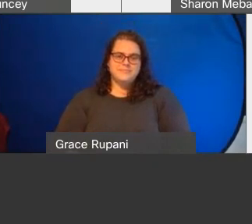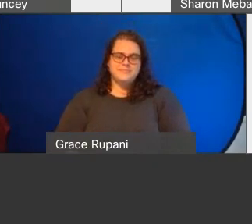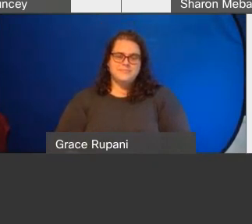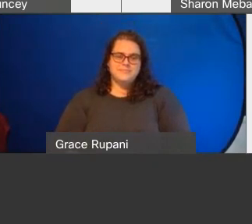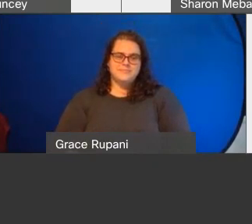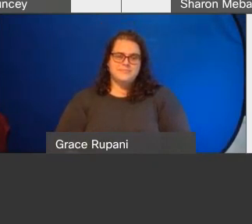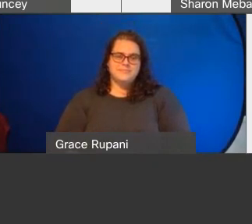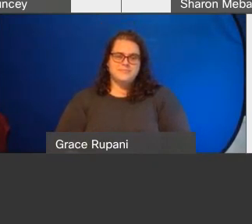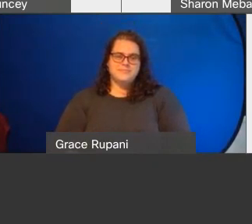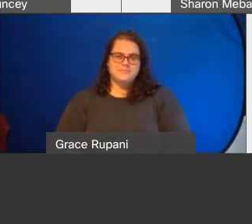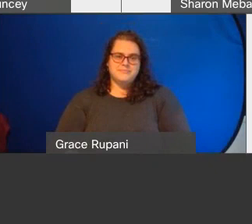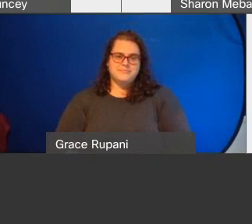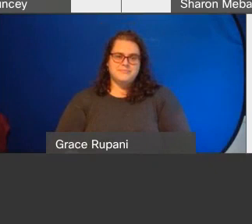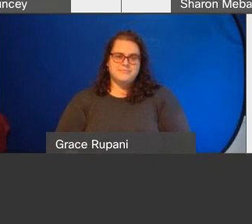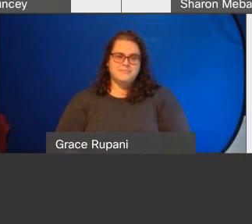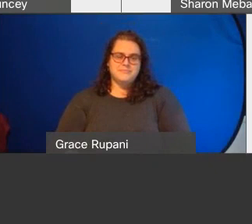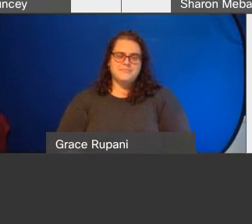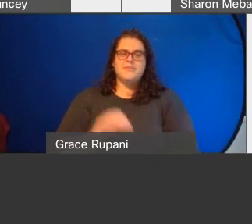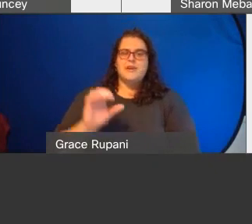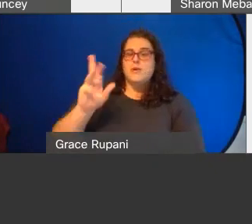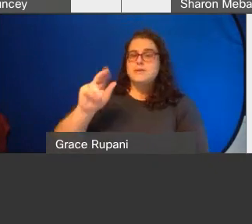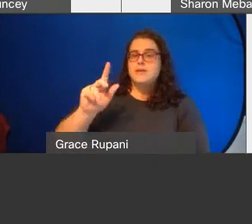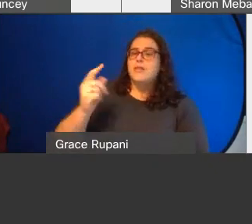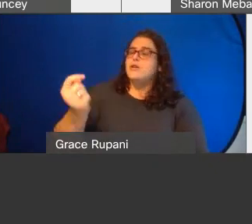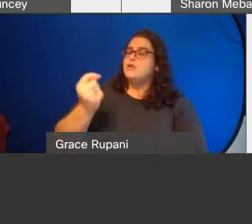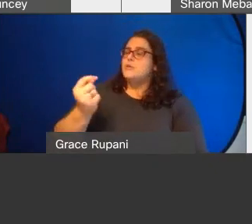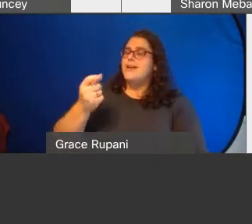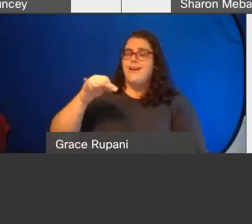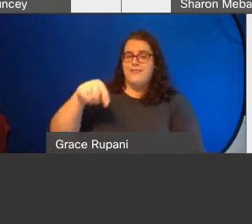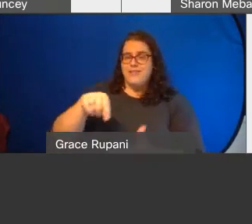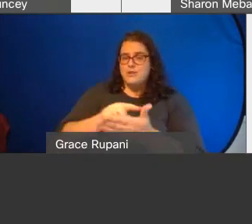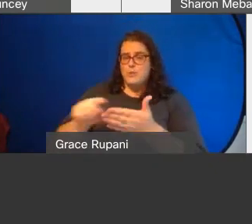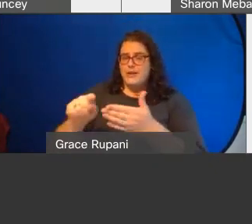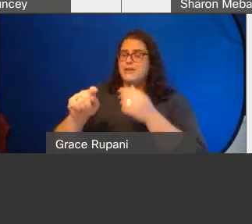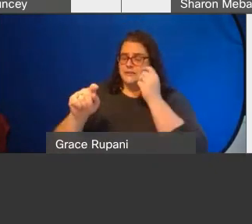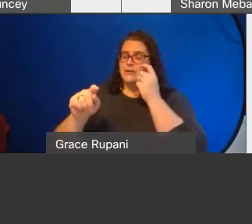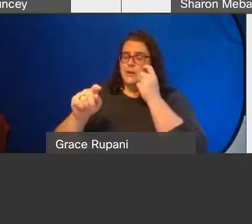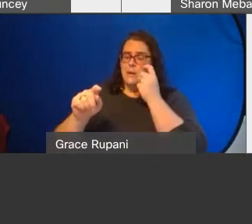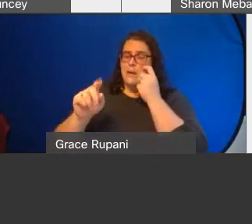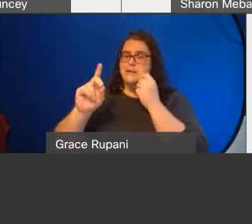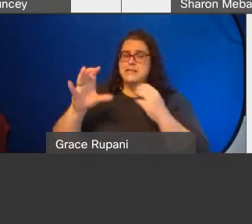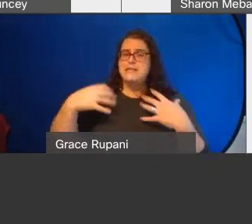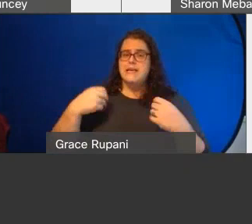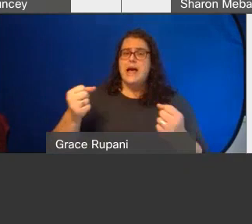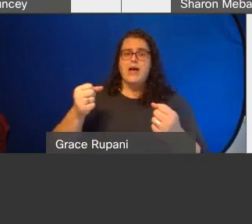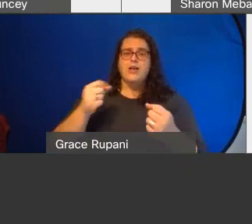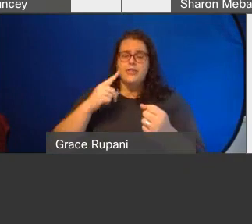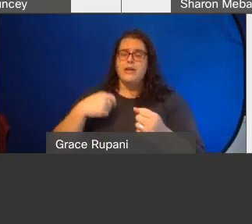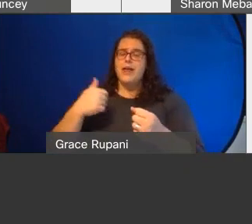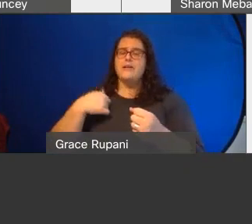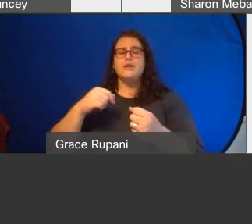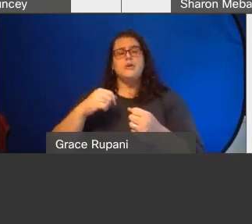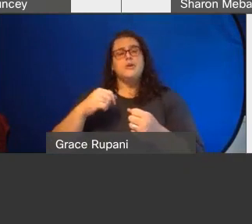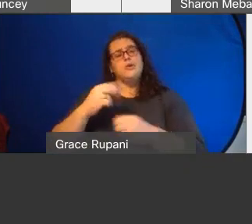On Tuesday of this week, DC Health posted additional guidance for healthcare facilities regarding universal masking and eye